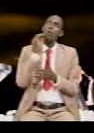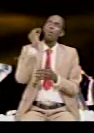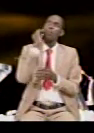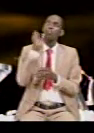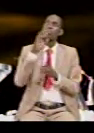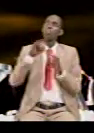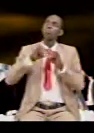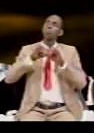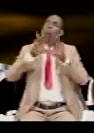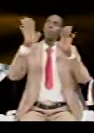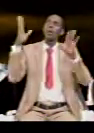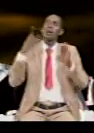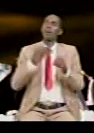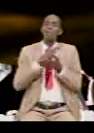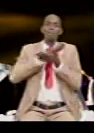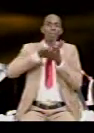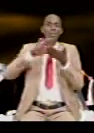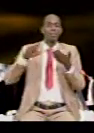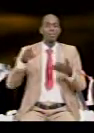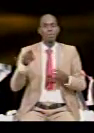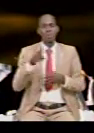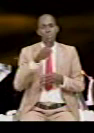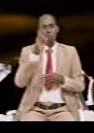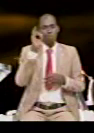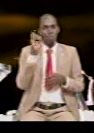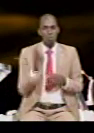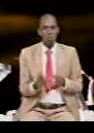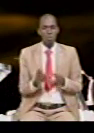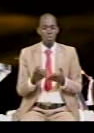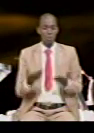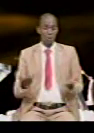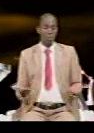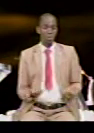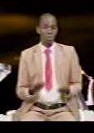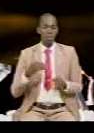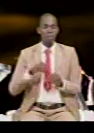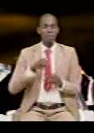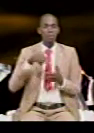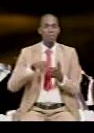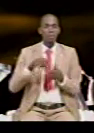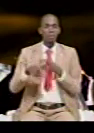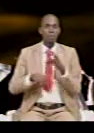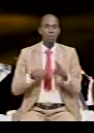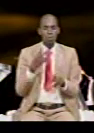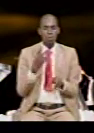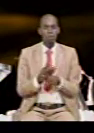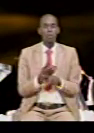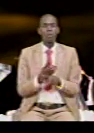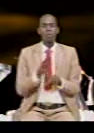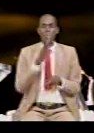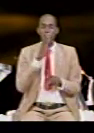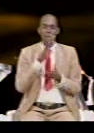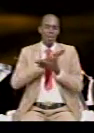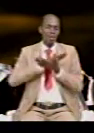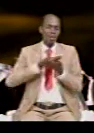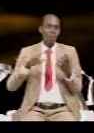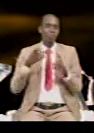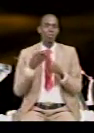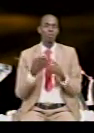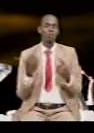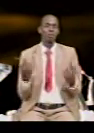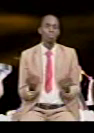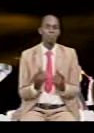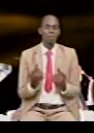fair, you must here in this world be cleansed from sin, have